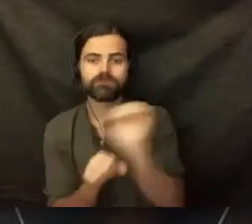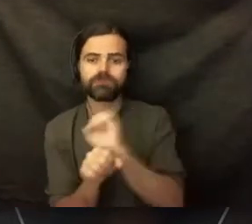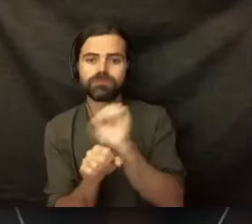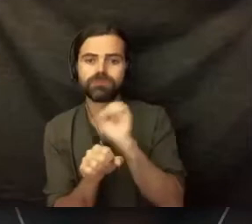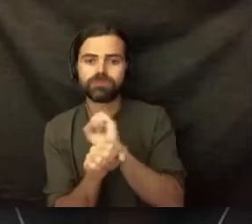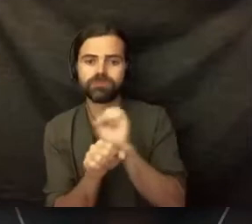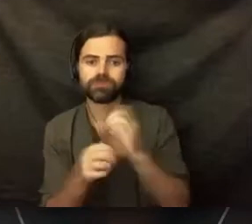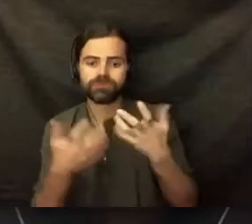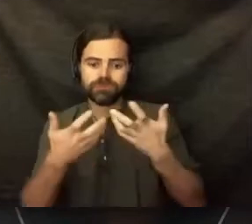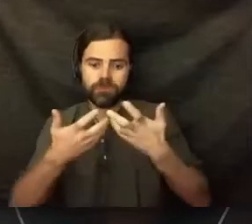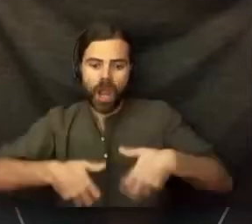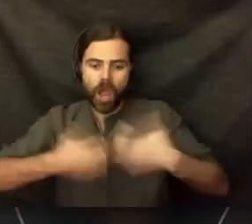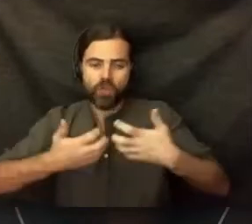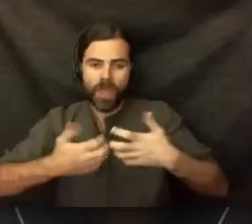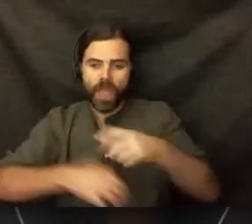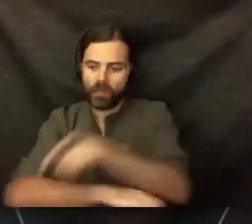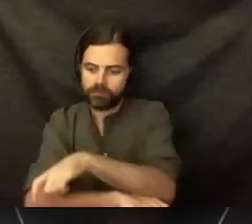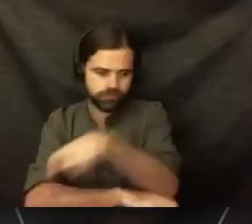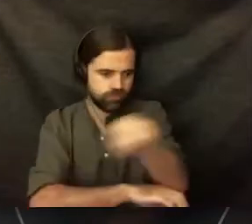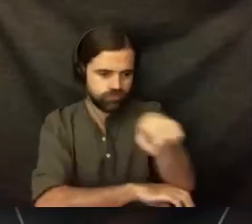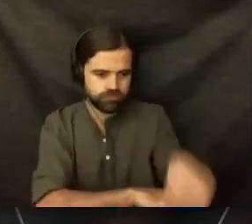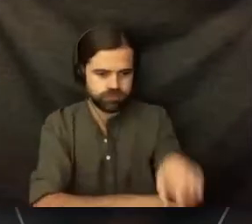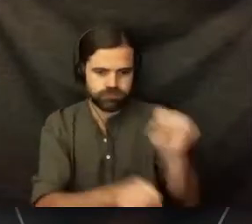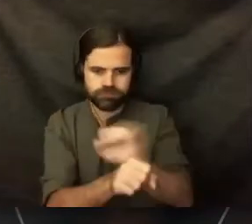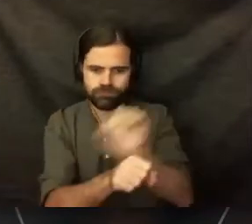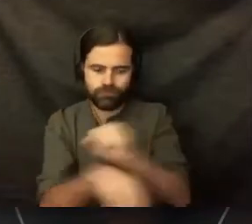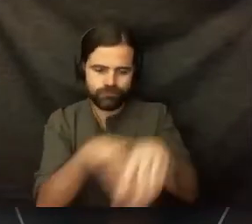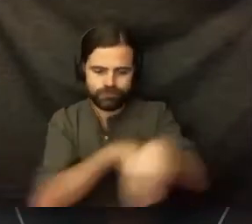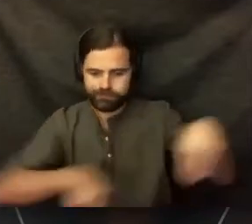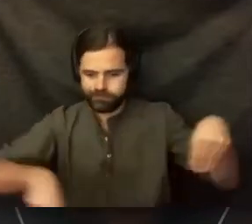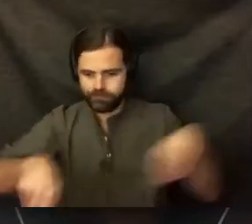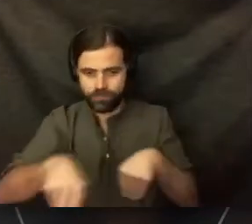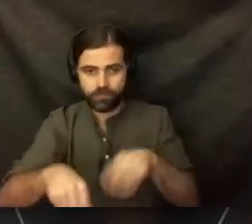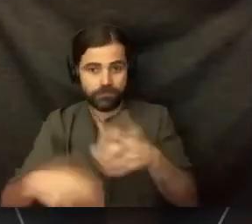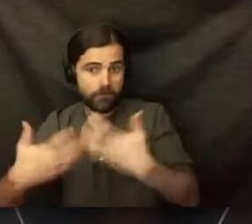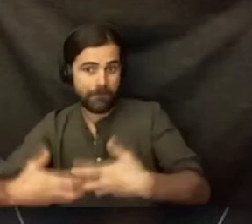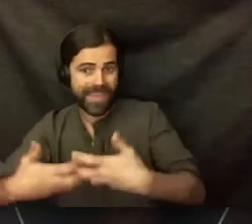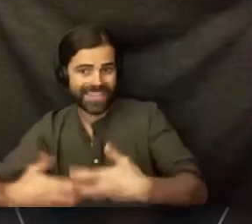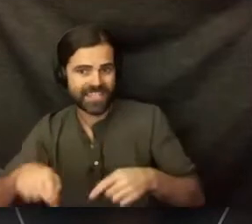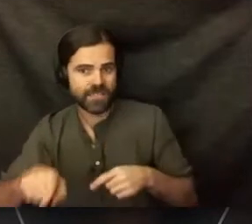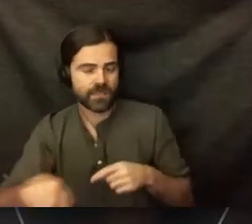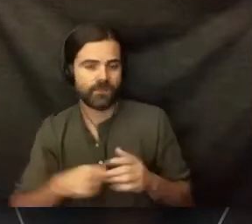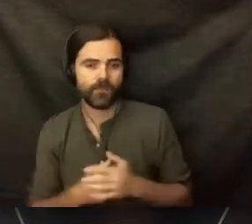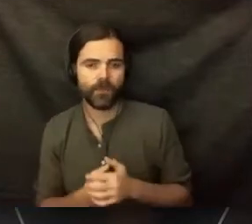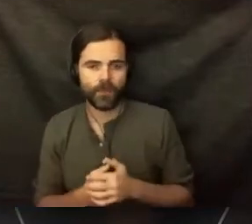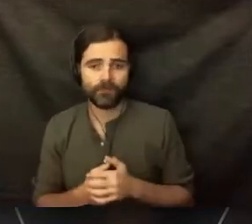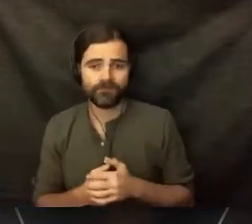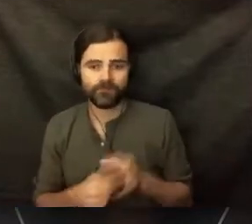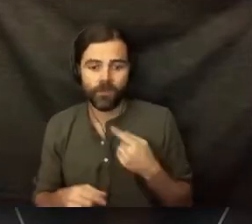implications it has for the return on labor versus the return on capital, all the way through to voter disenfranchisement, debt